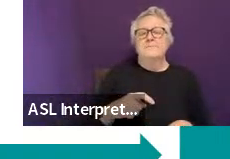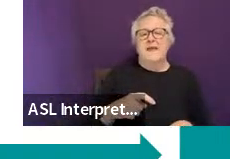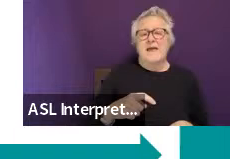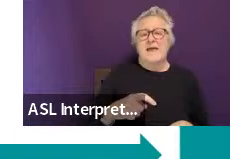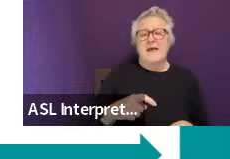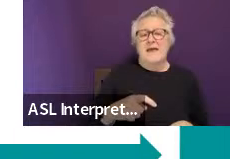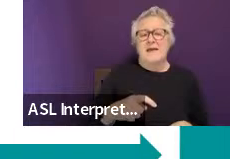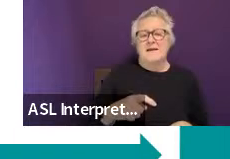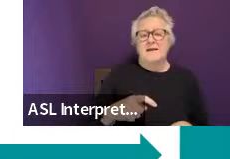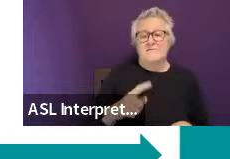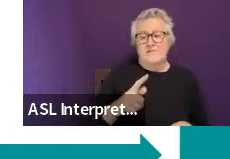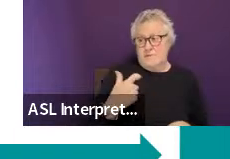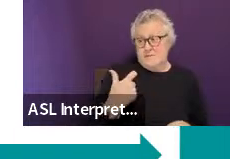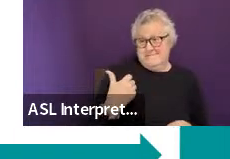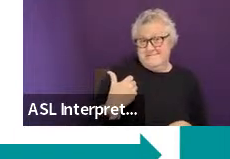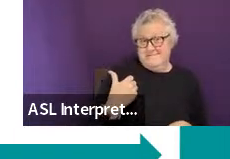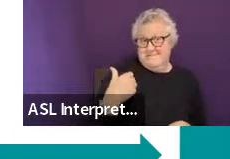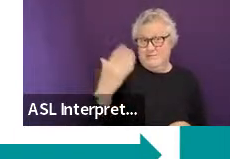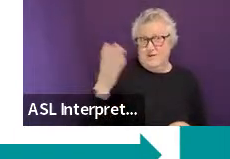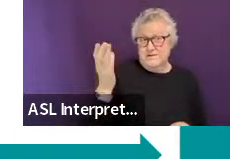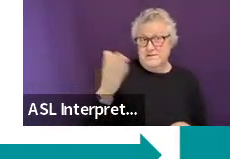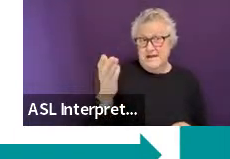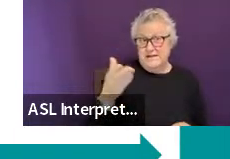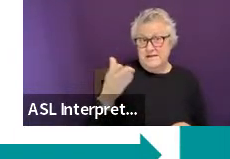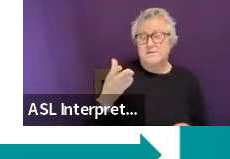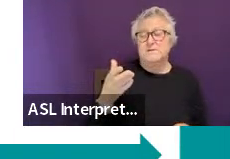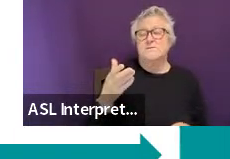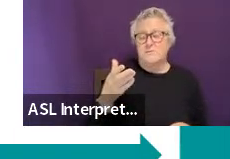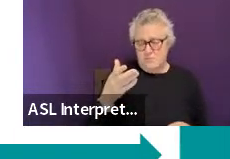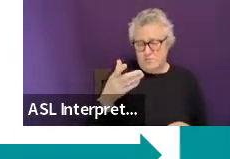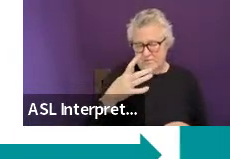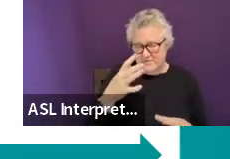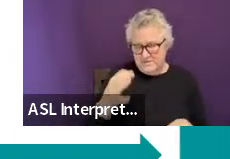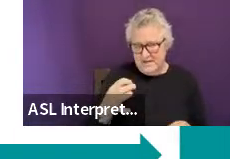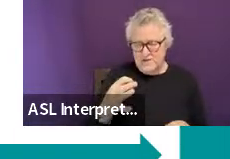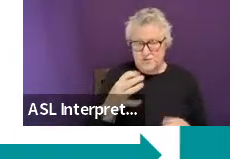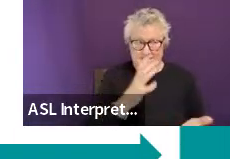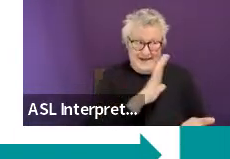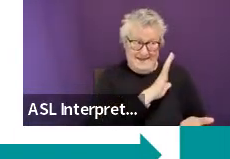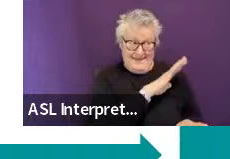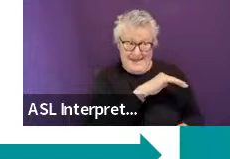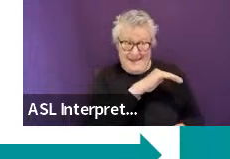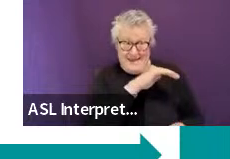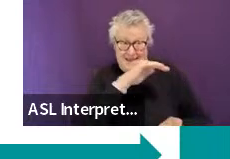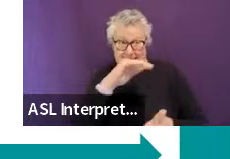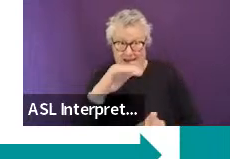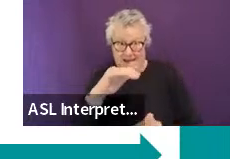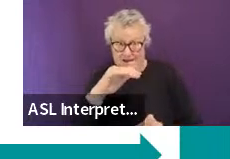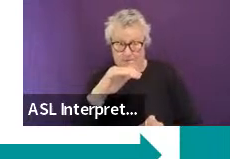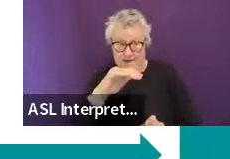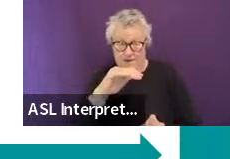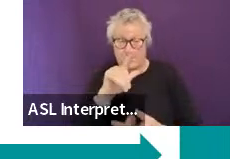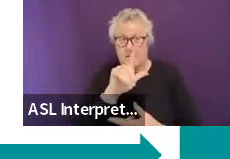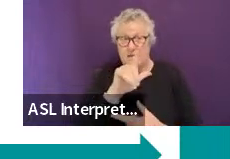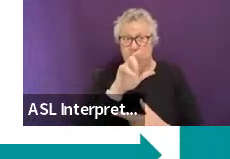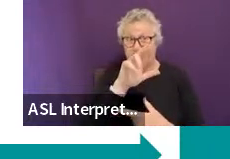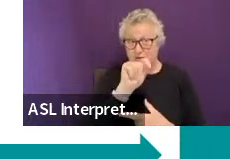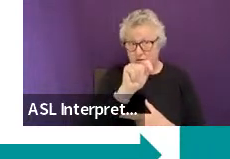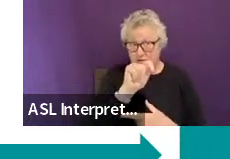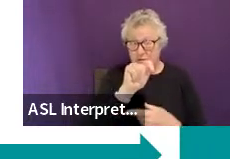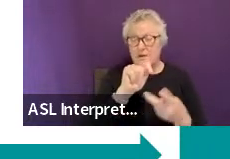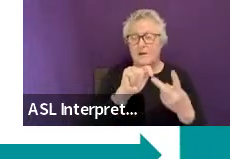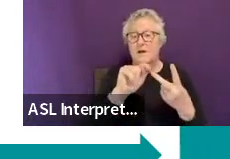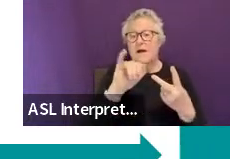presentation we just gave, we've chosen to take that transit investment that we shared with you of light rail across the river, I-5